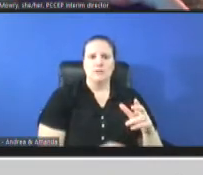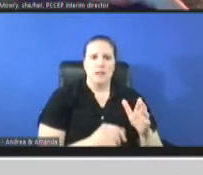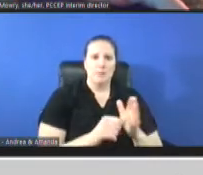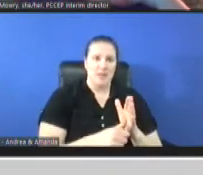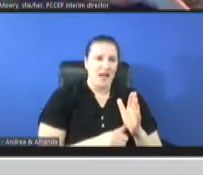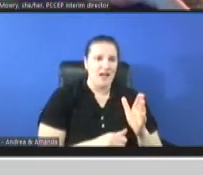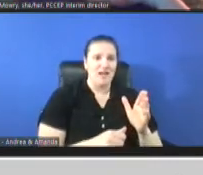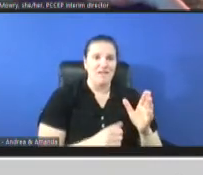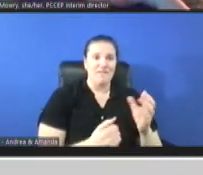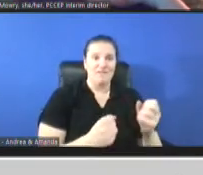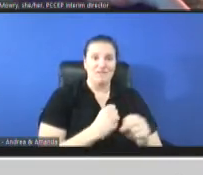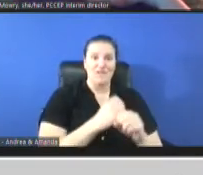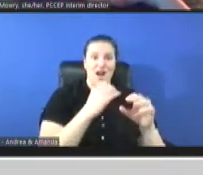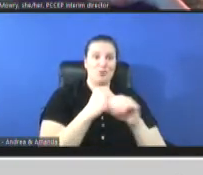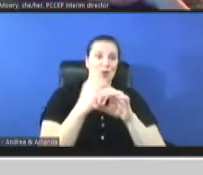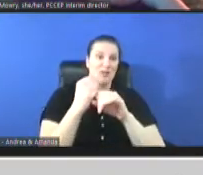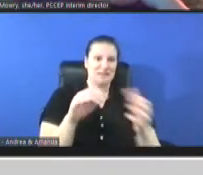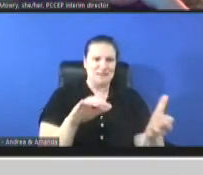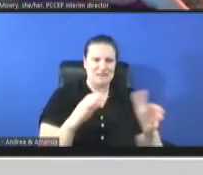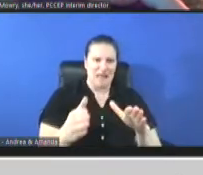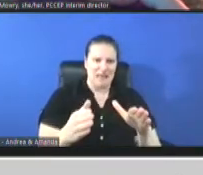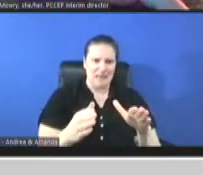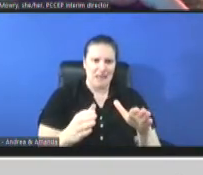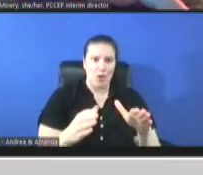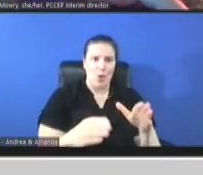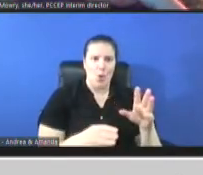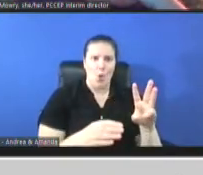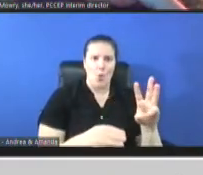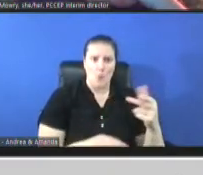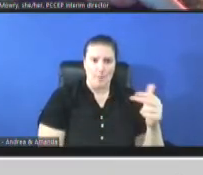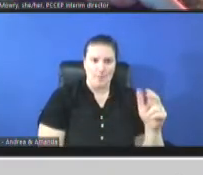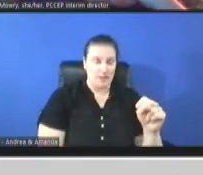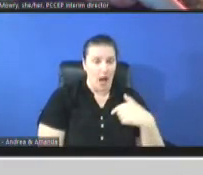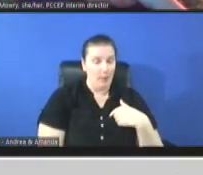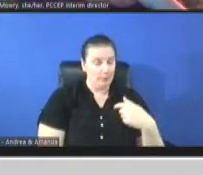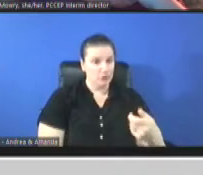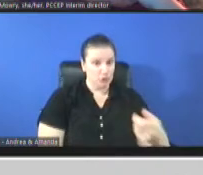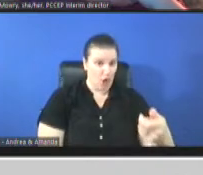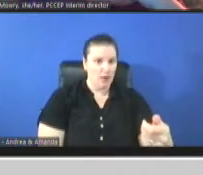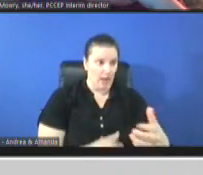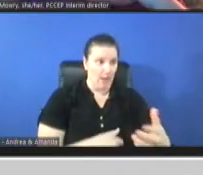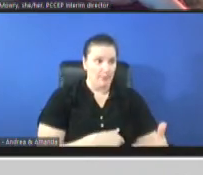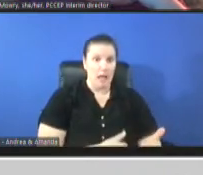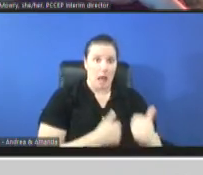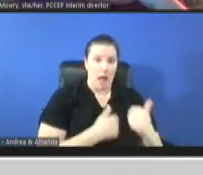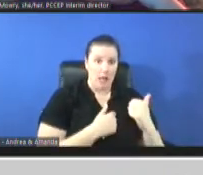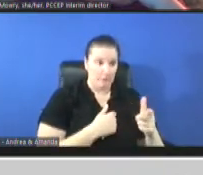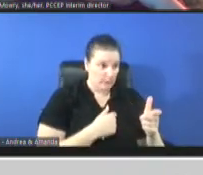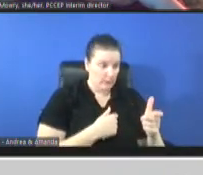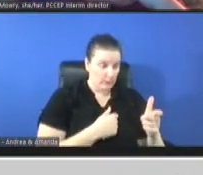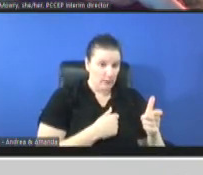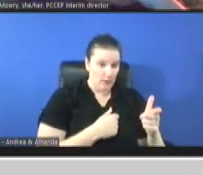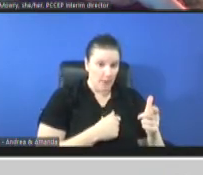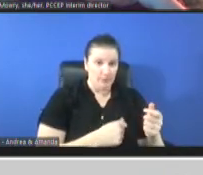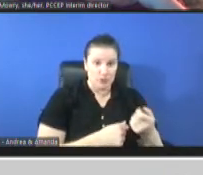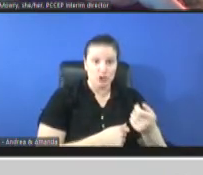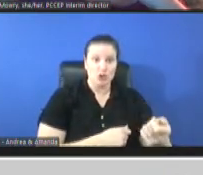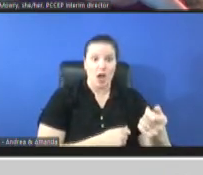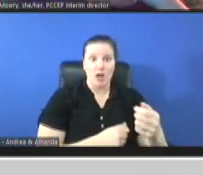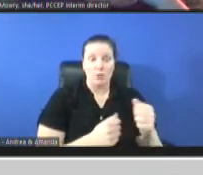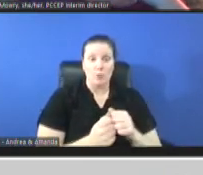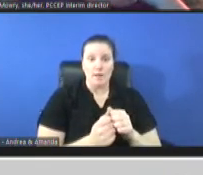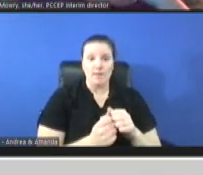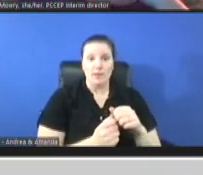are a deadly weapon. Now, I've been shot with fireworks. I'm alive. I've also been shot at by the